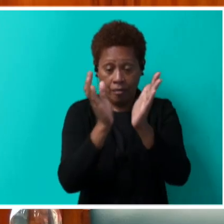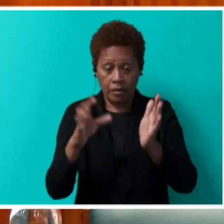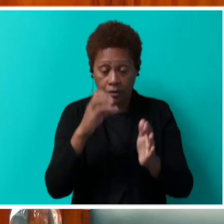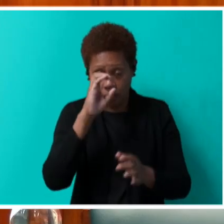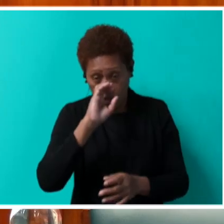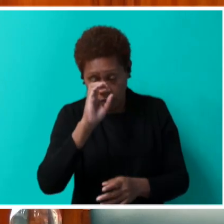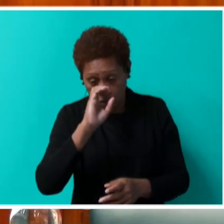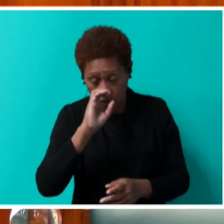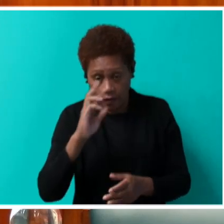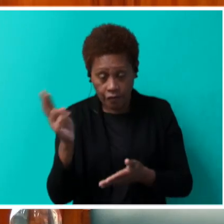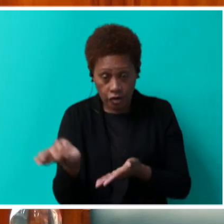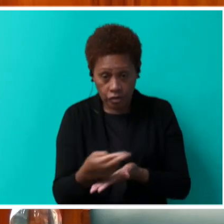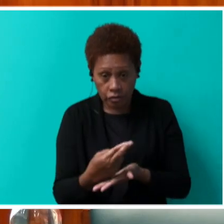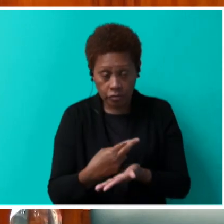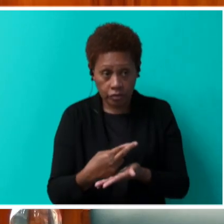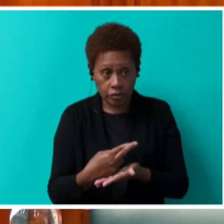preference, and regulatory